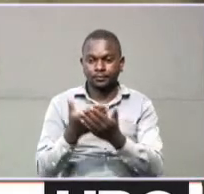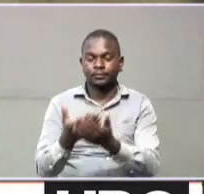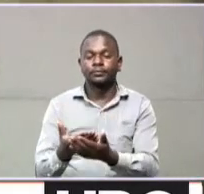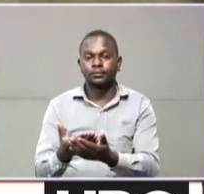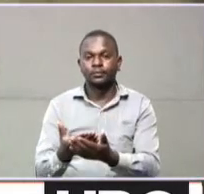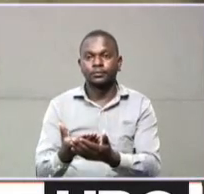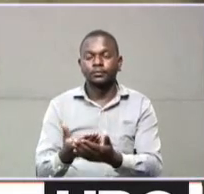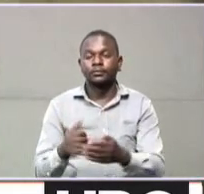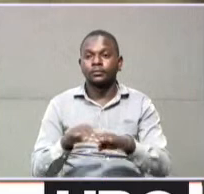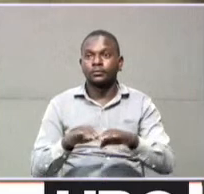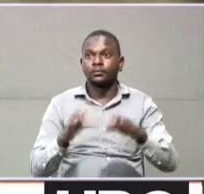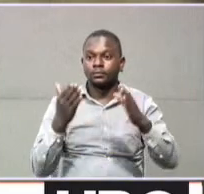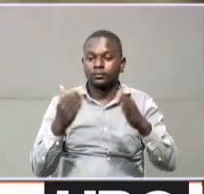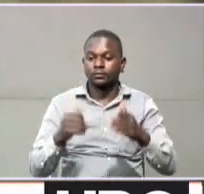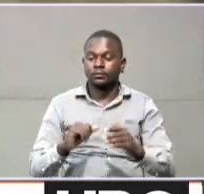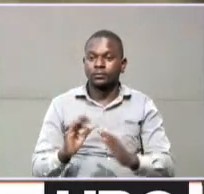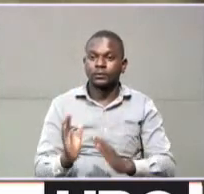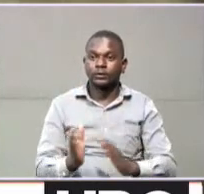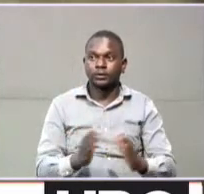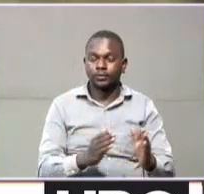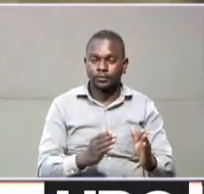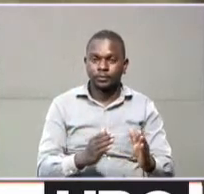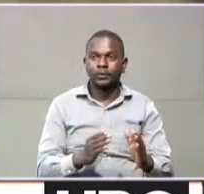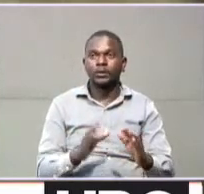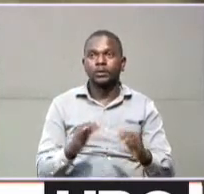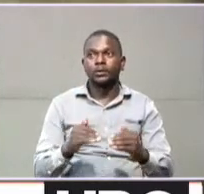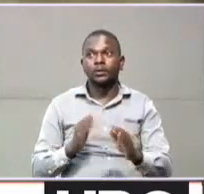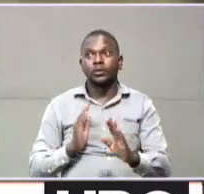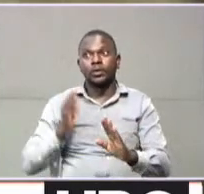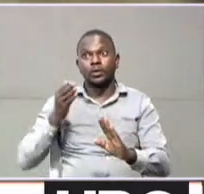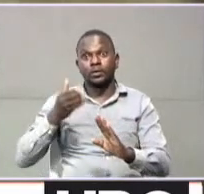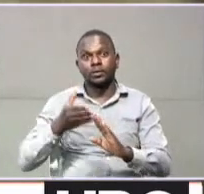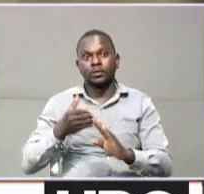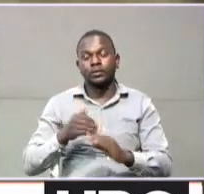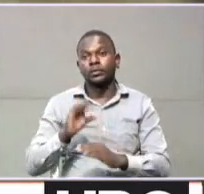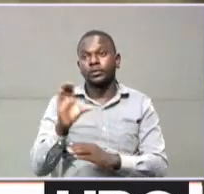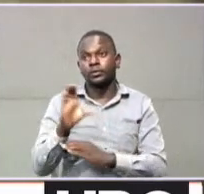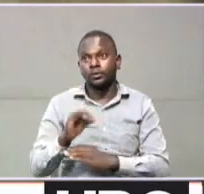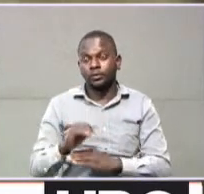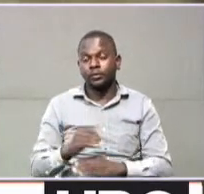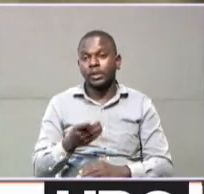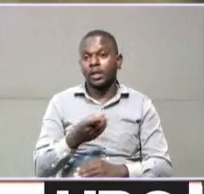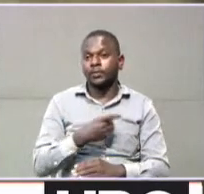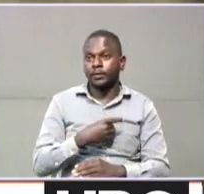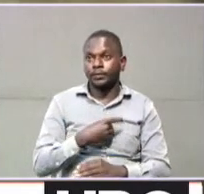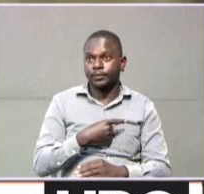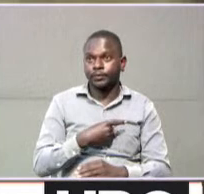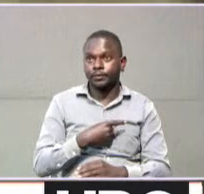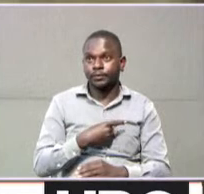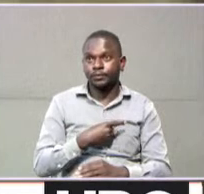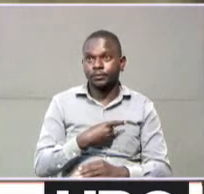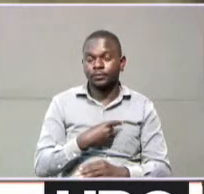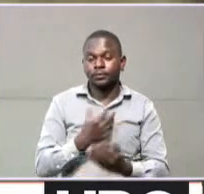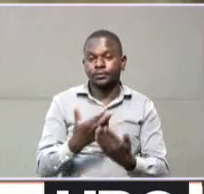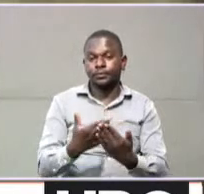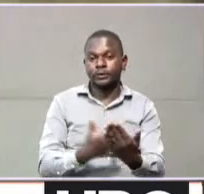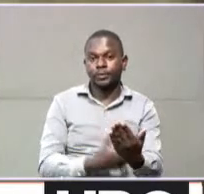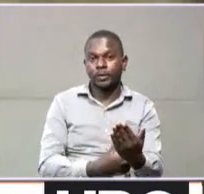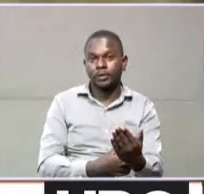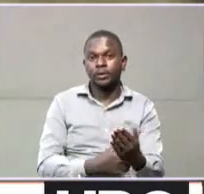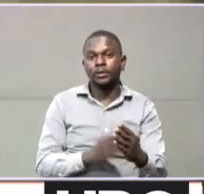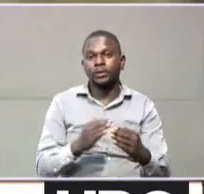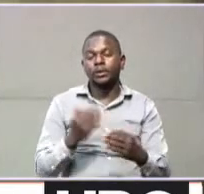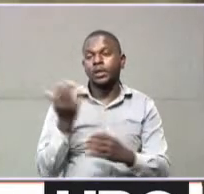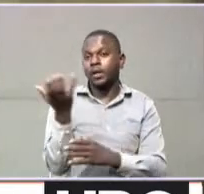table the schedules and i referred them to the committee to go and update the report you